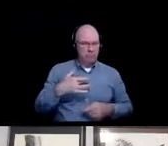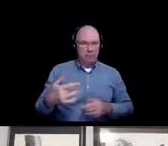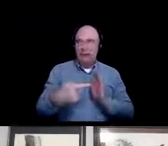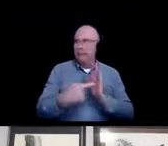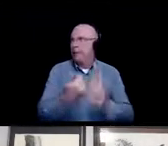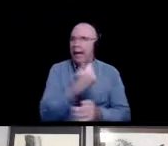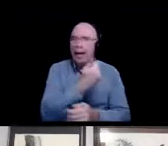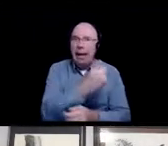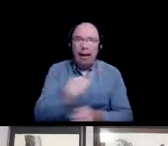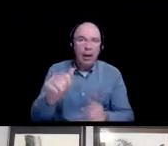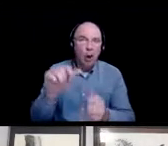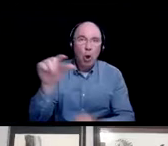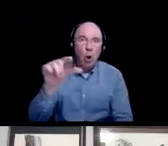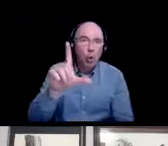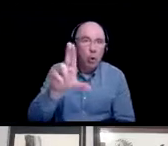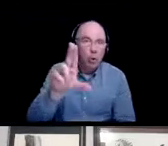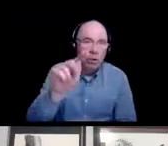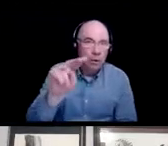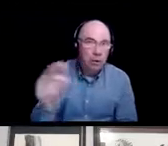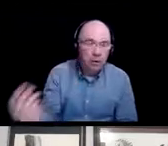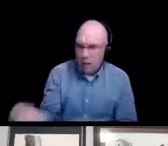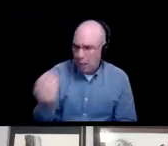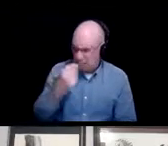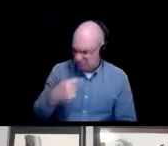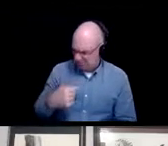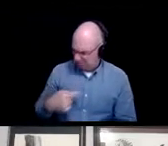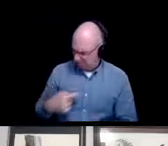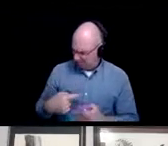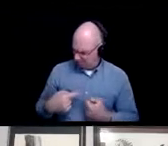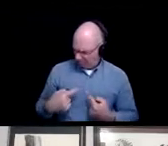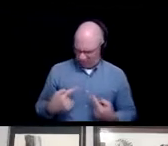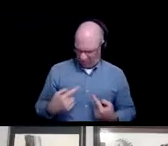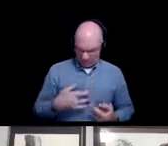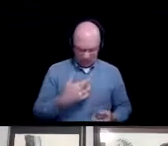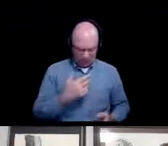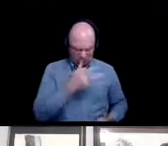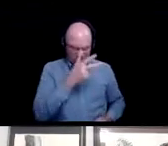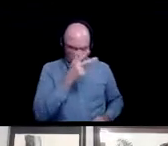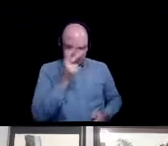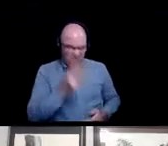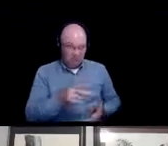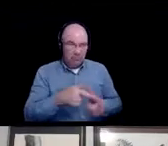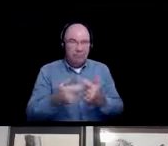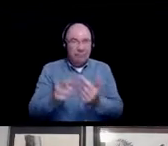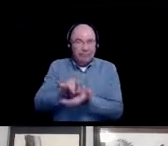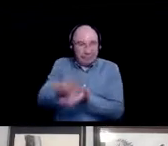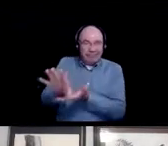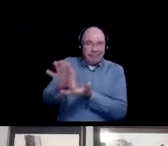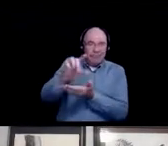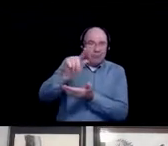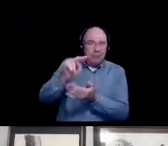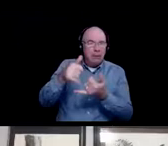anything with gluten. So you're like, oh, I'm starting to feel not good when I eat gluten. So you eliminate gluten, but still there's